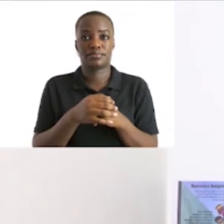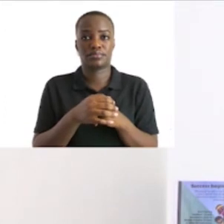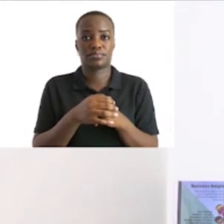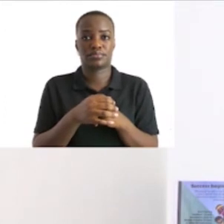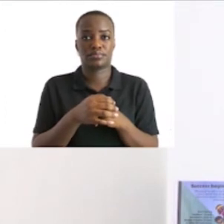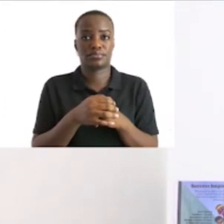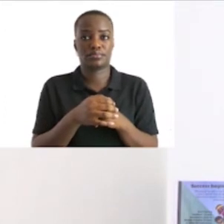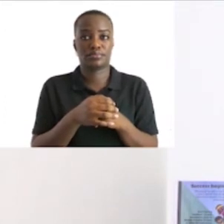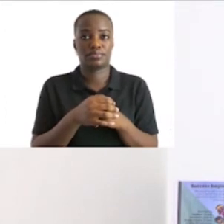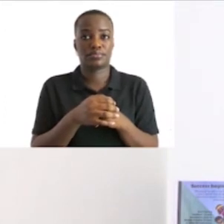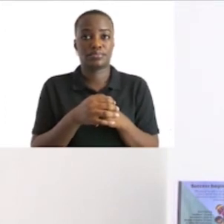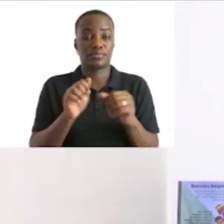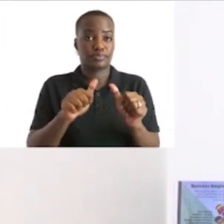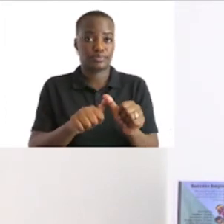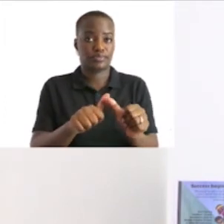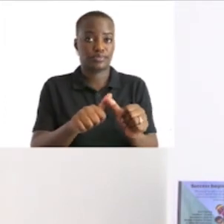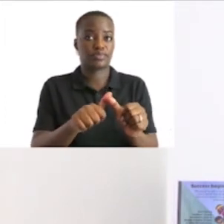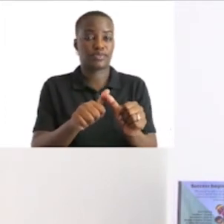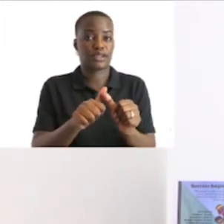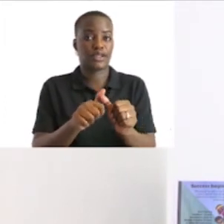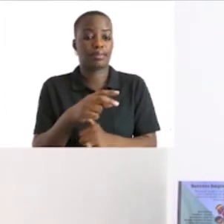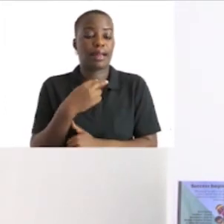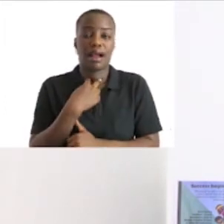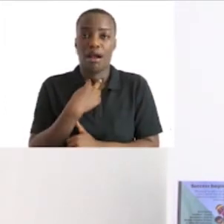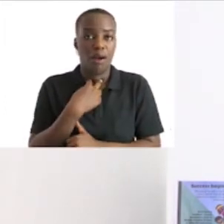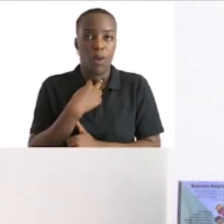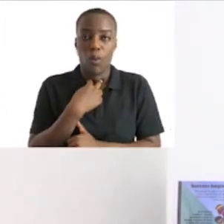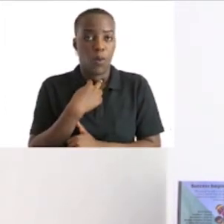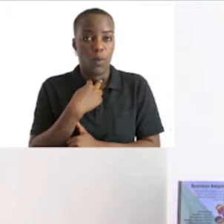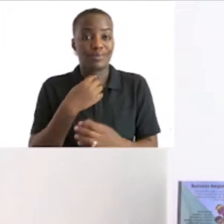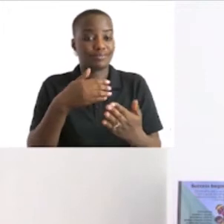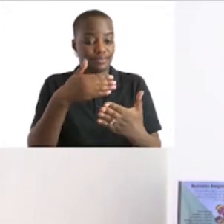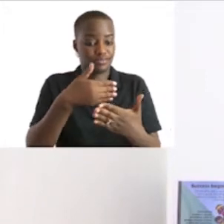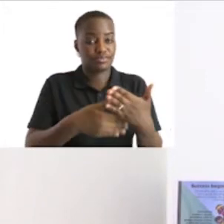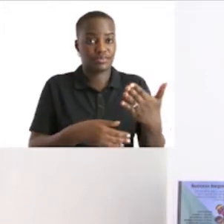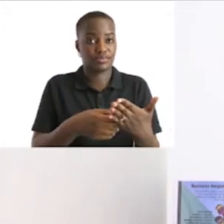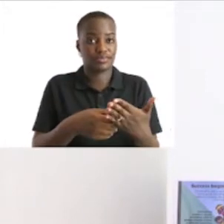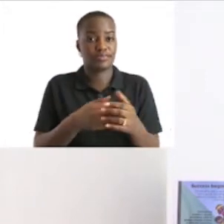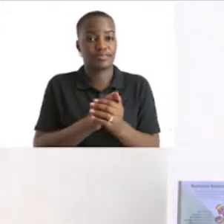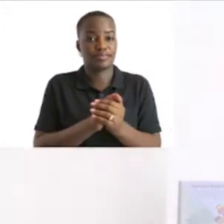Now, as you continue, if you get stuck on your page, let's look at your page.